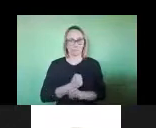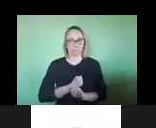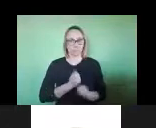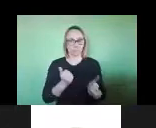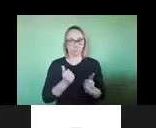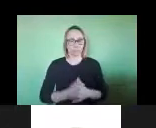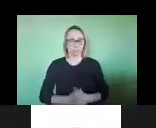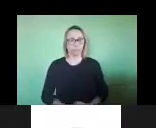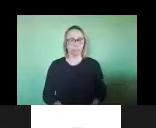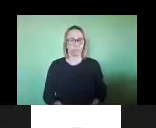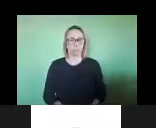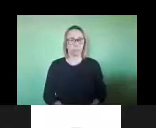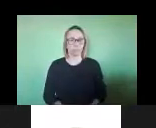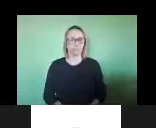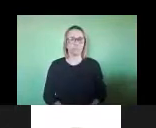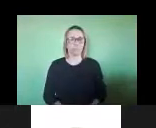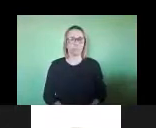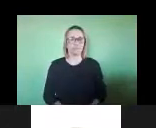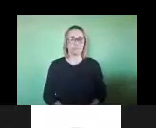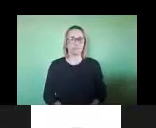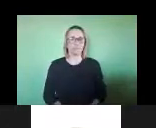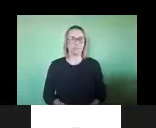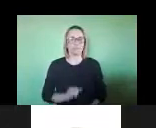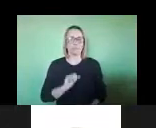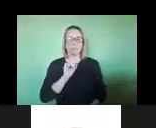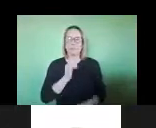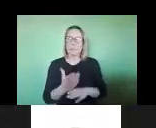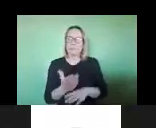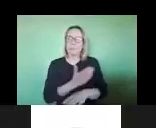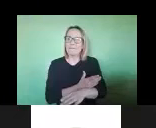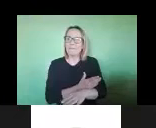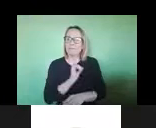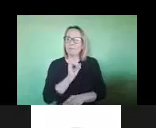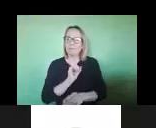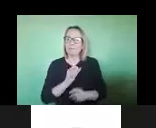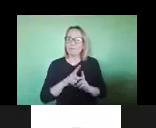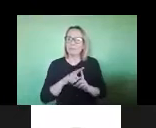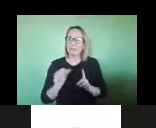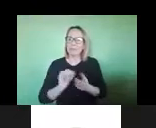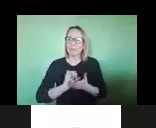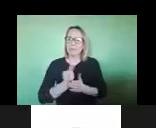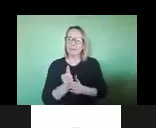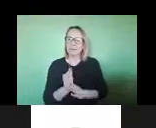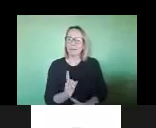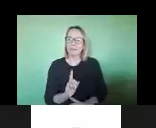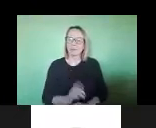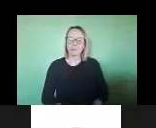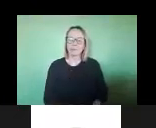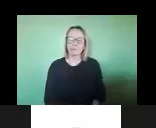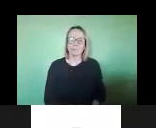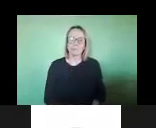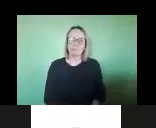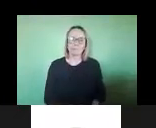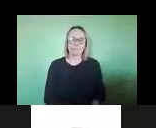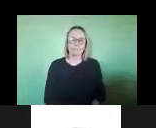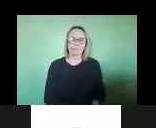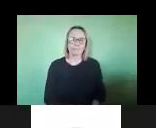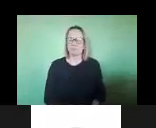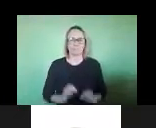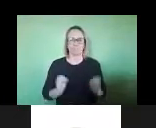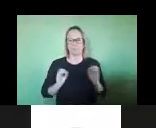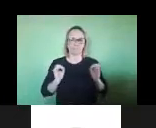So first of all, Teresa, what were your digital skills like before? Didn't do it